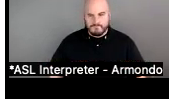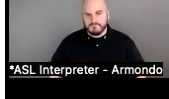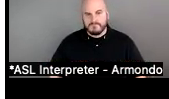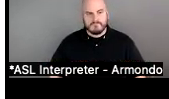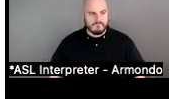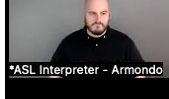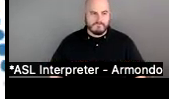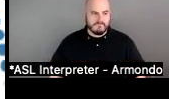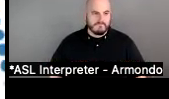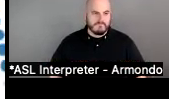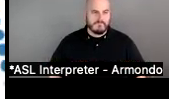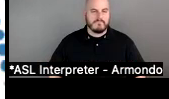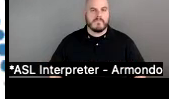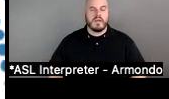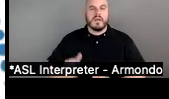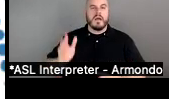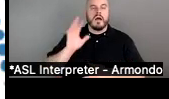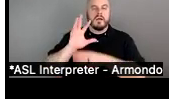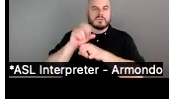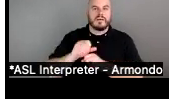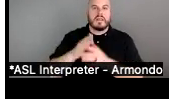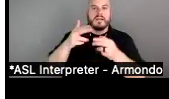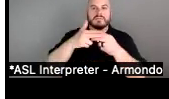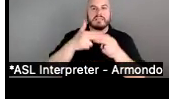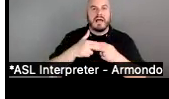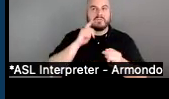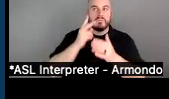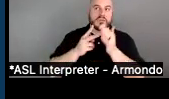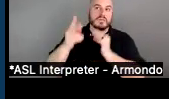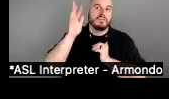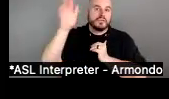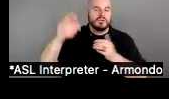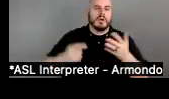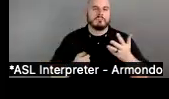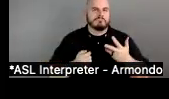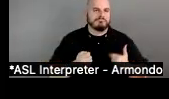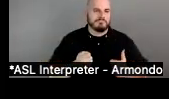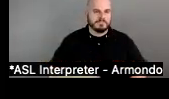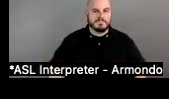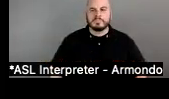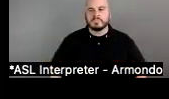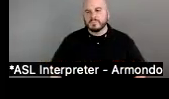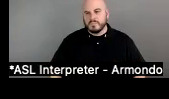I used to have a whole bunch of slides of predictions on the future. I've taken them out. There are some resources, and